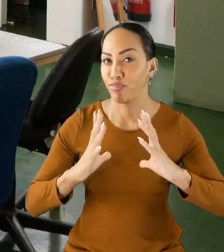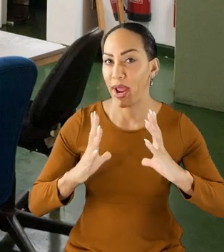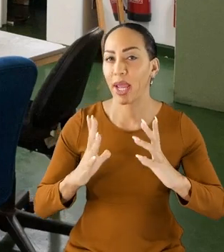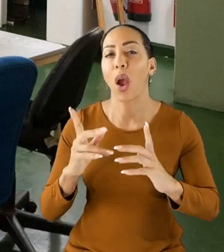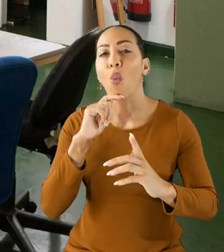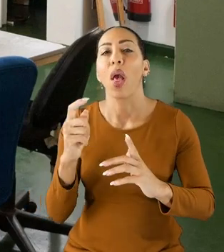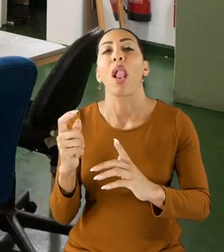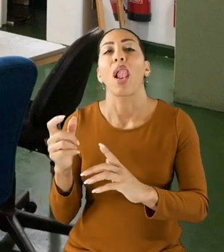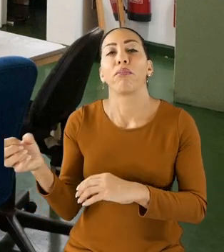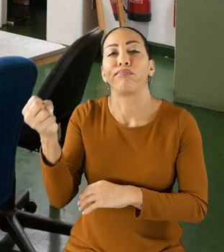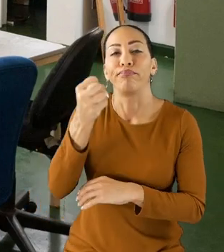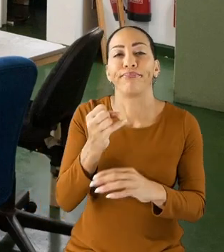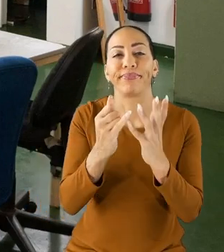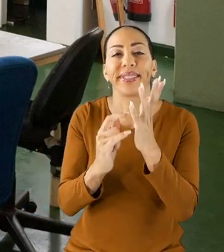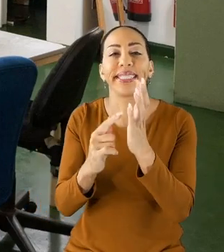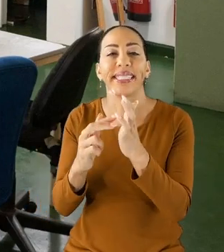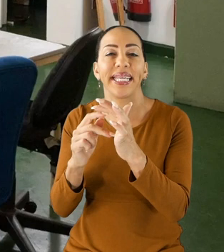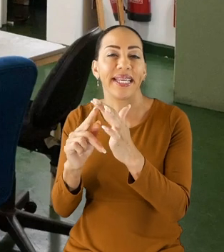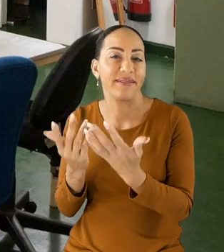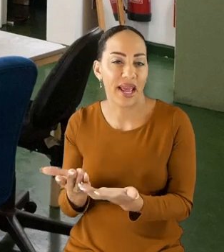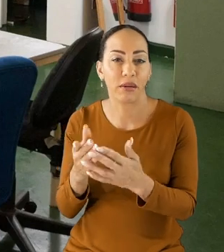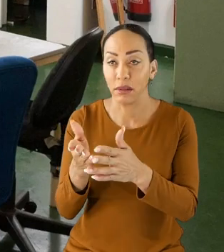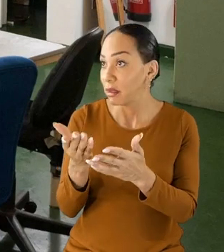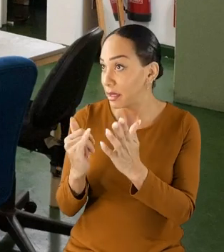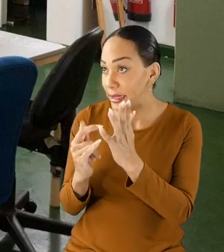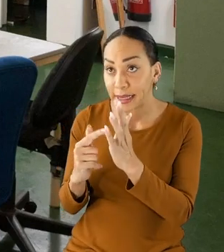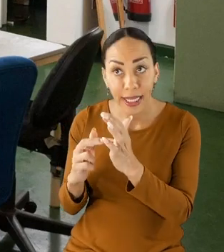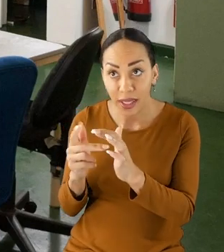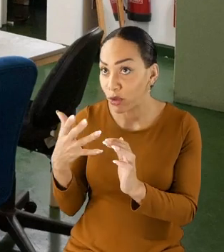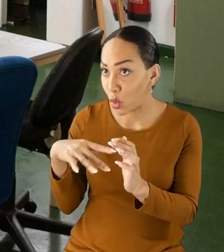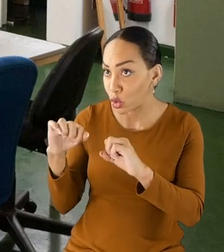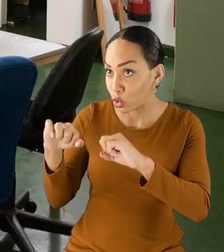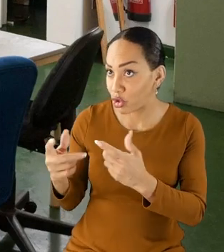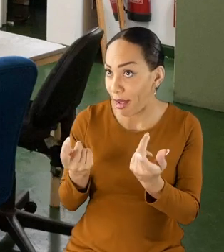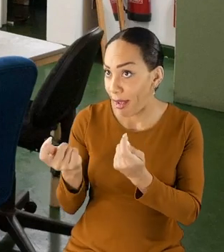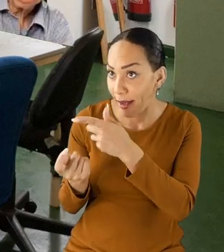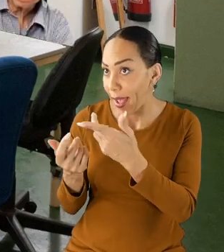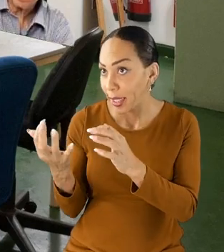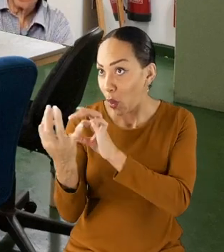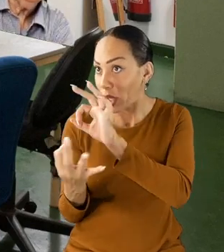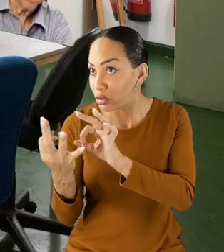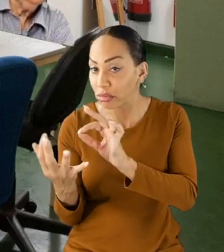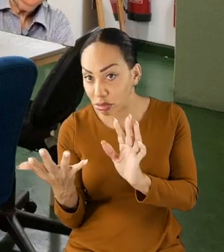Steve up quickly if there's any questions, Steve, you wanted to pose or chair.